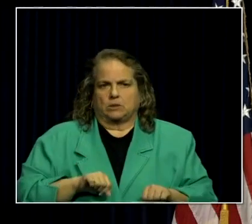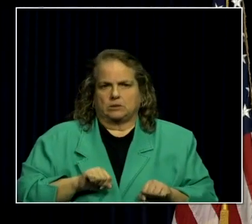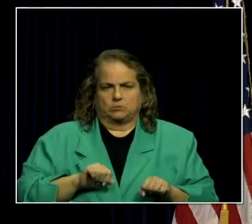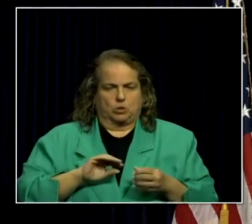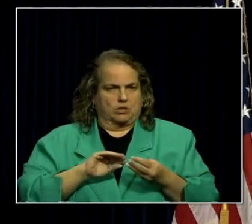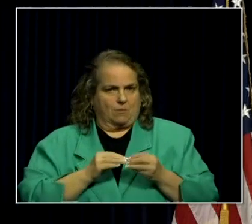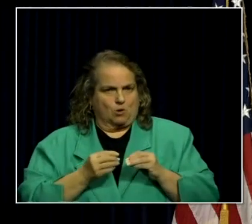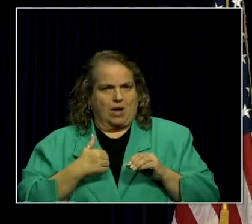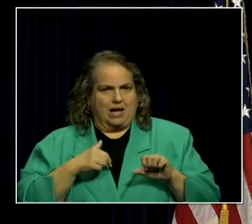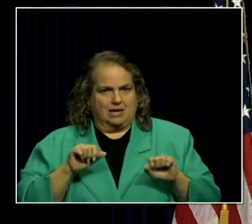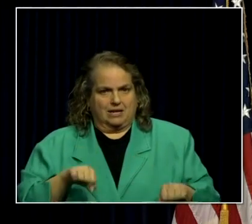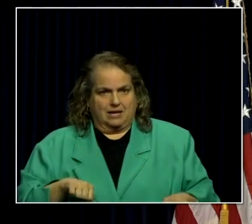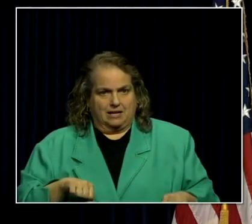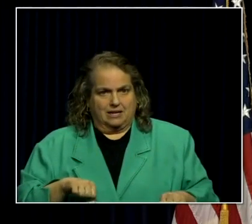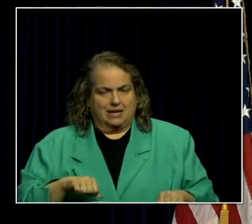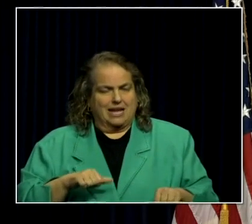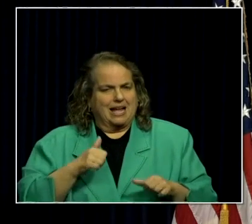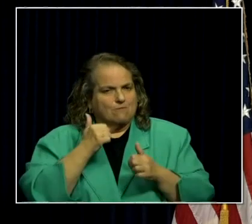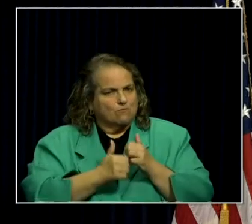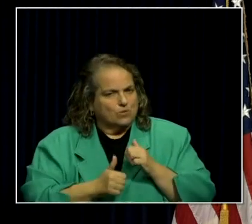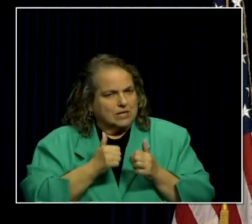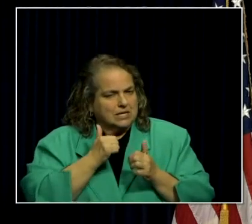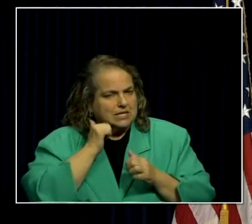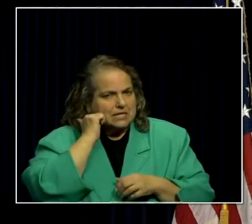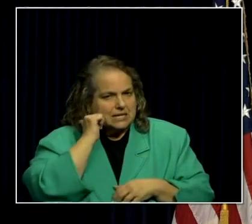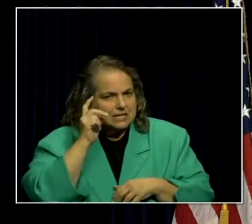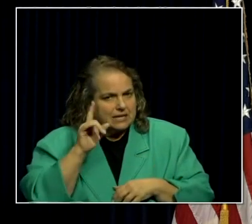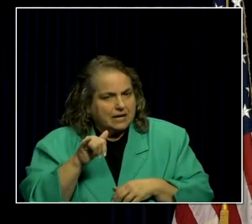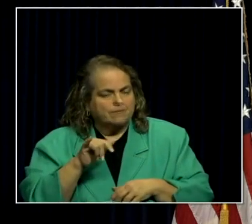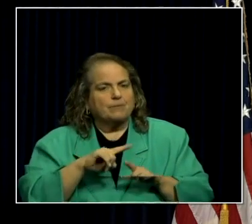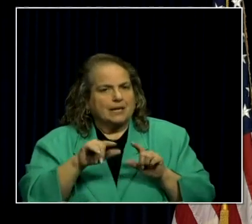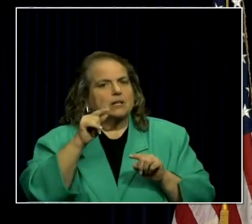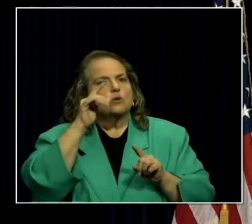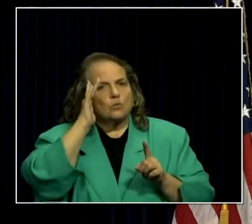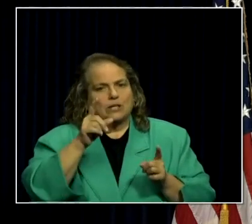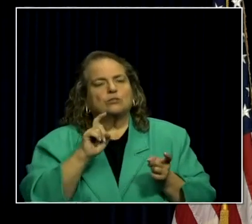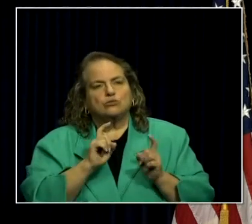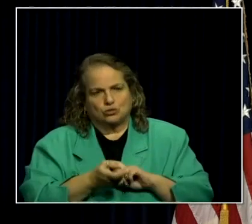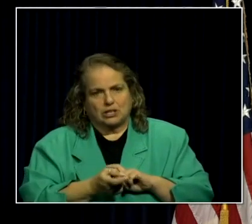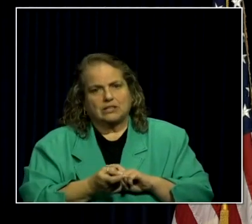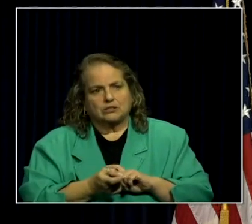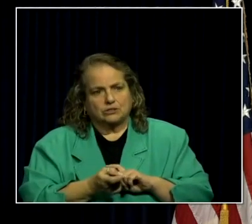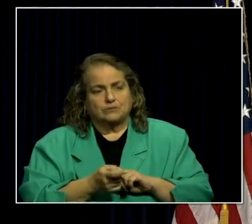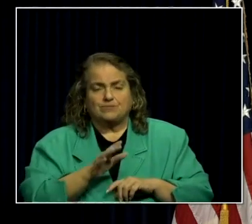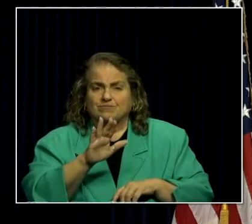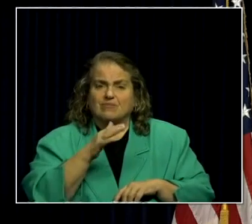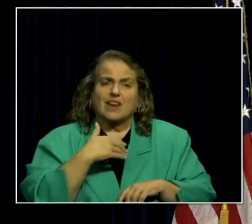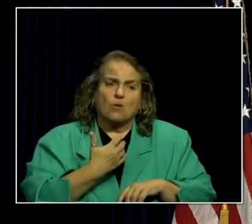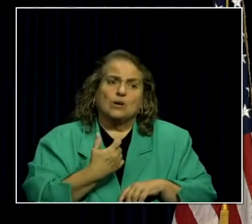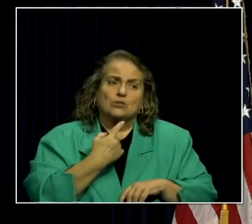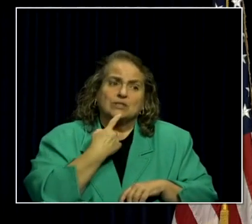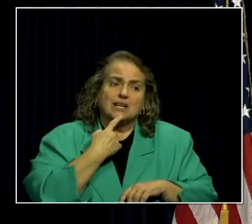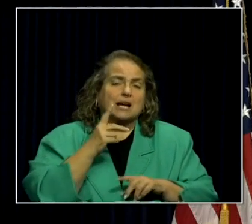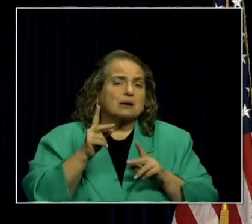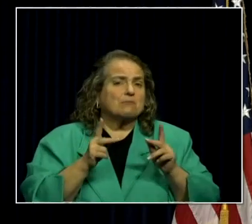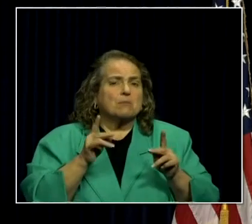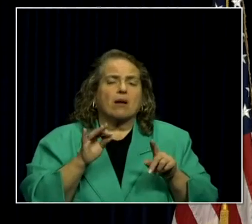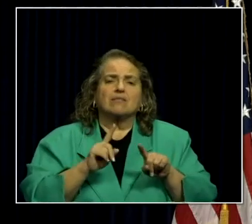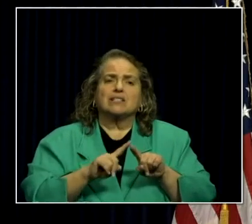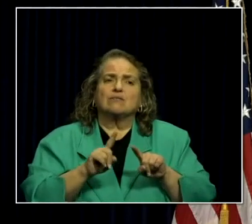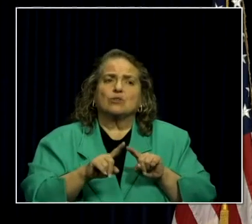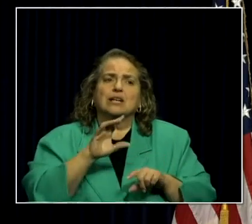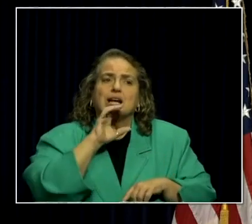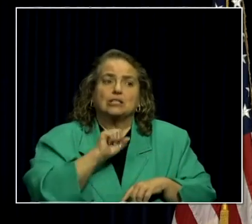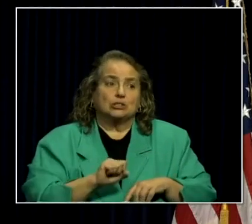number that I can each and every day, but it will change. And I do want to say that there are people of all ages that are